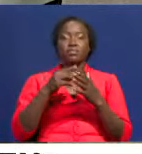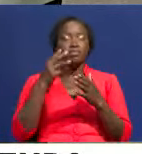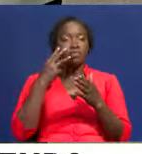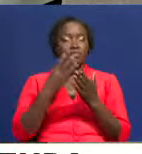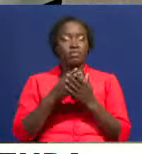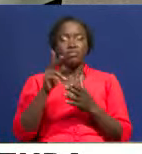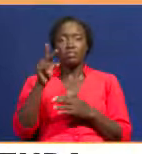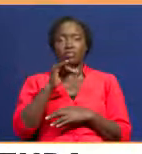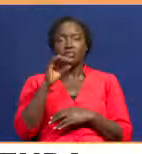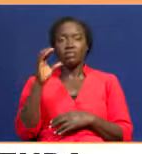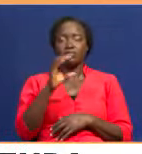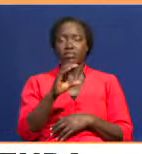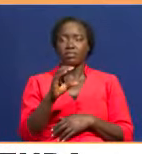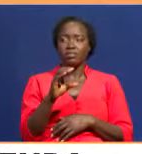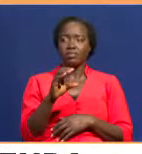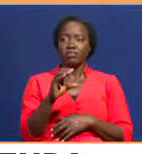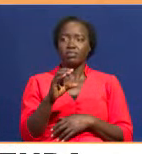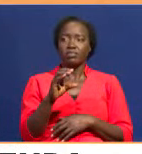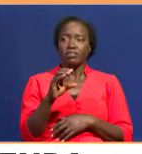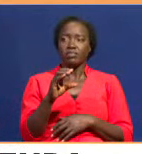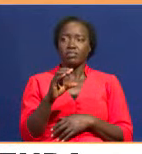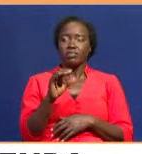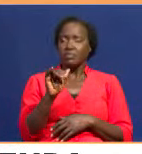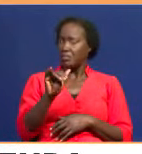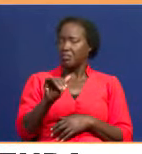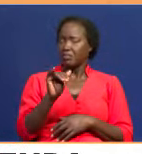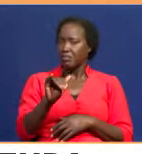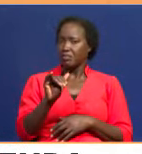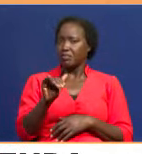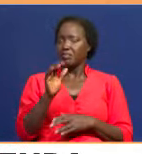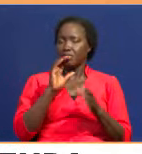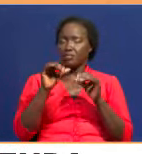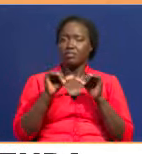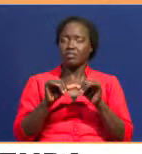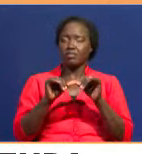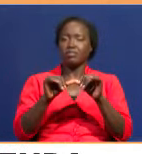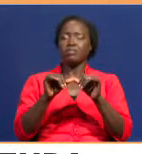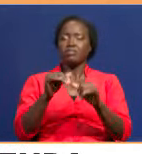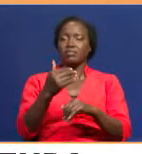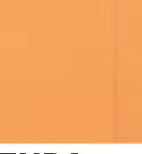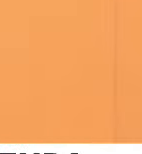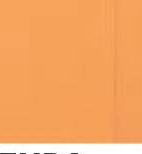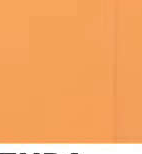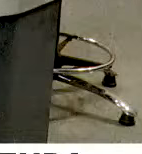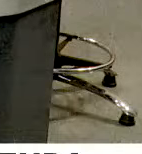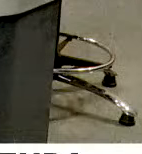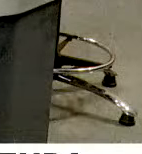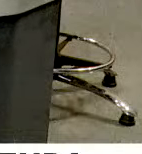witnessed at the Kenyatta International Convention Center. Don't go too far. That conversation is coming up next.